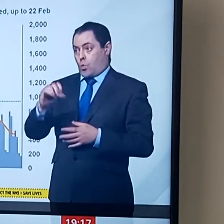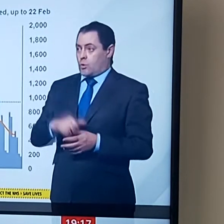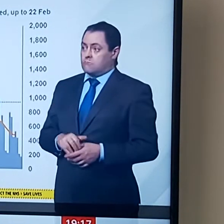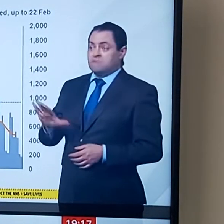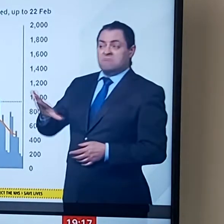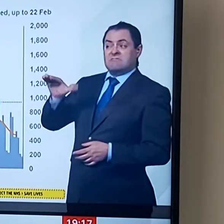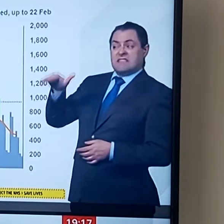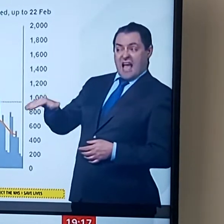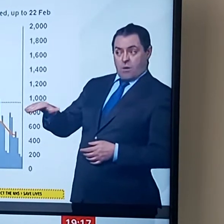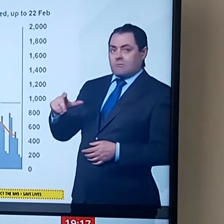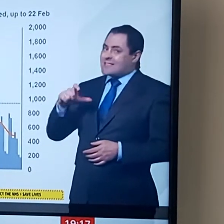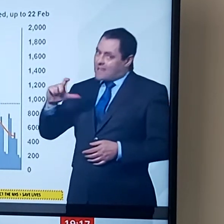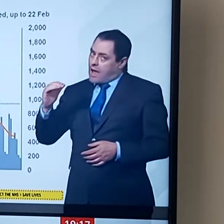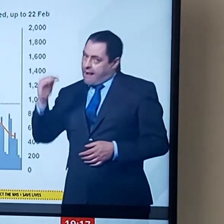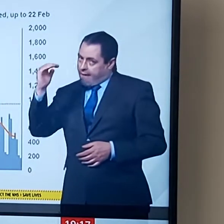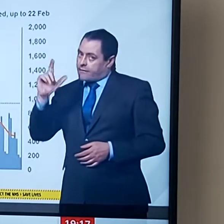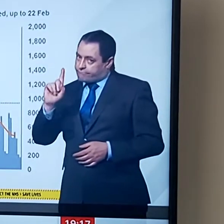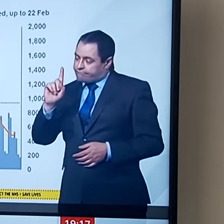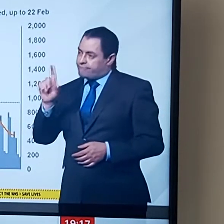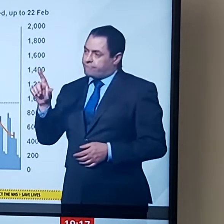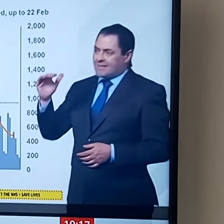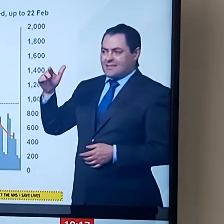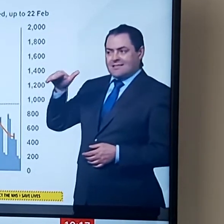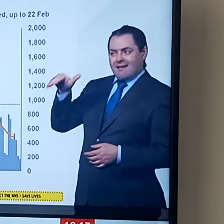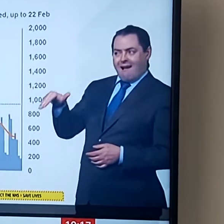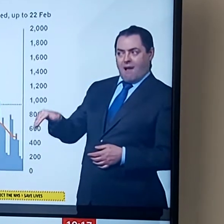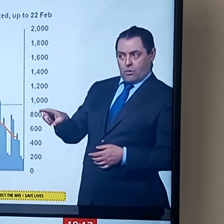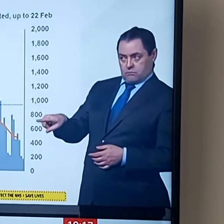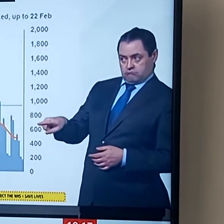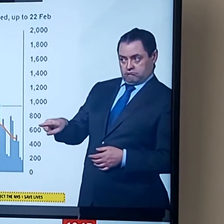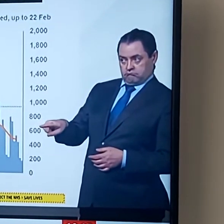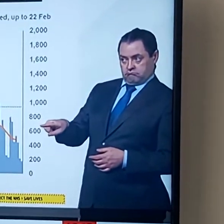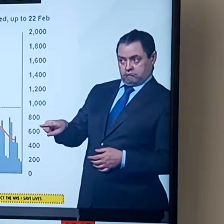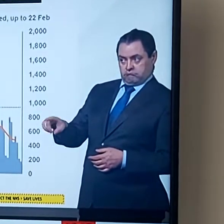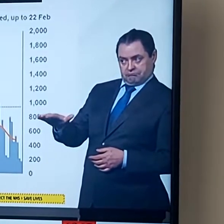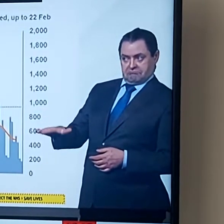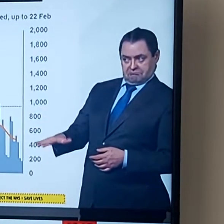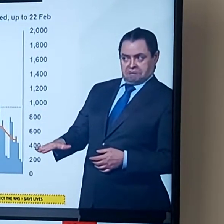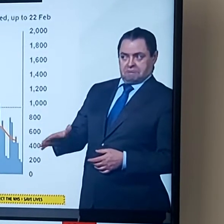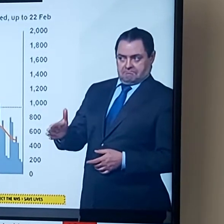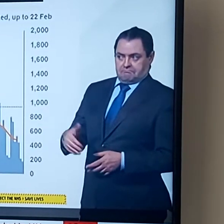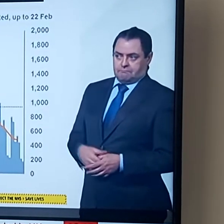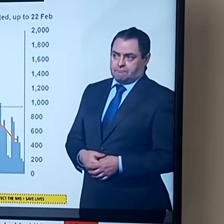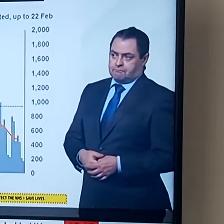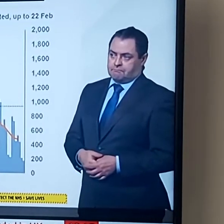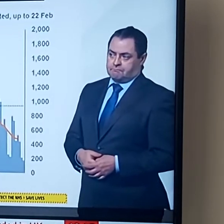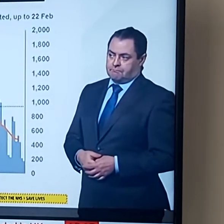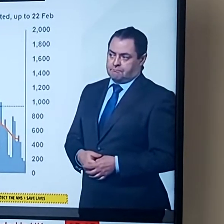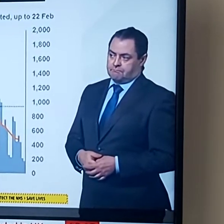still high, but falling steadily at this point in time.